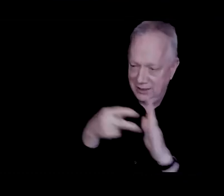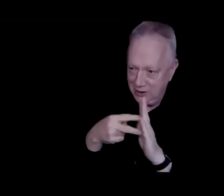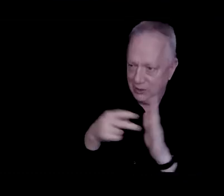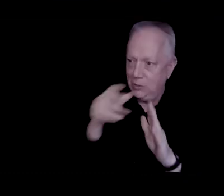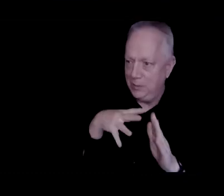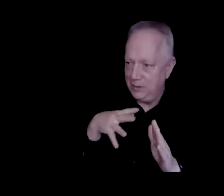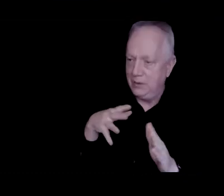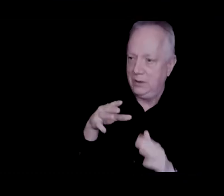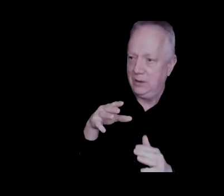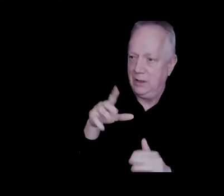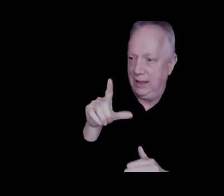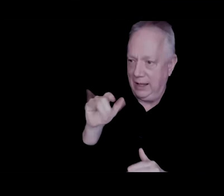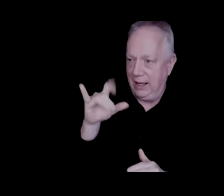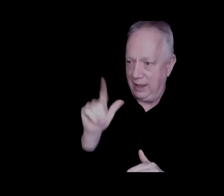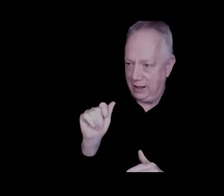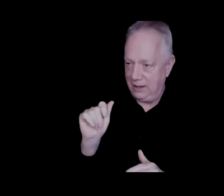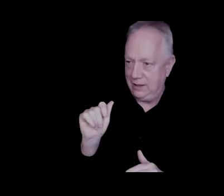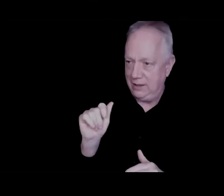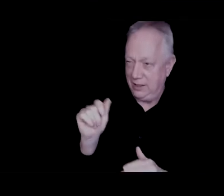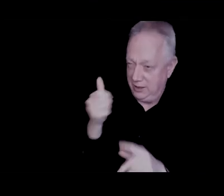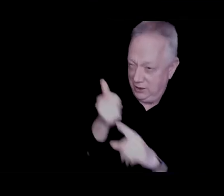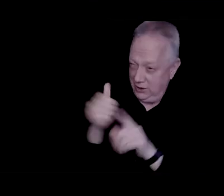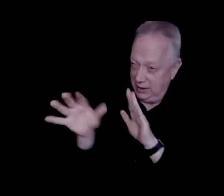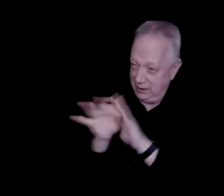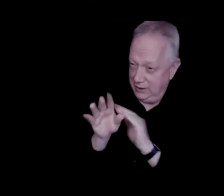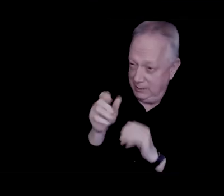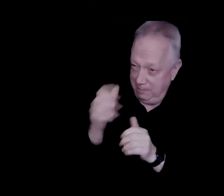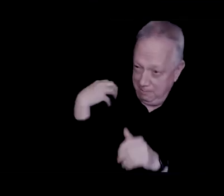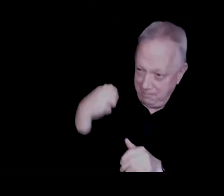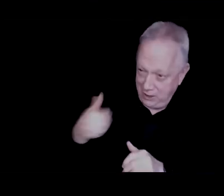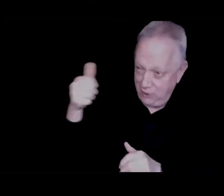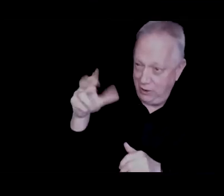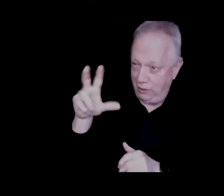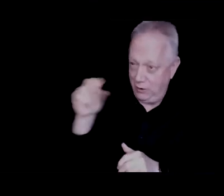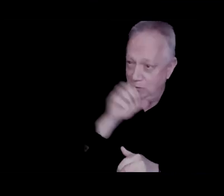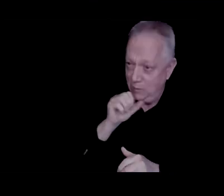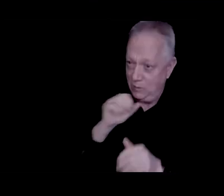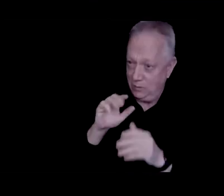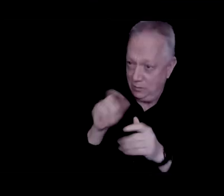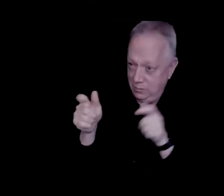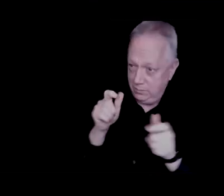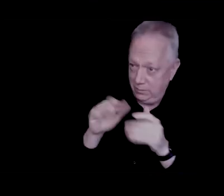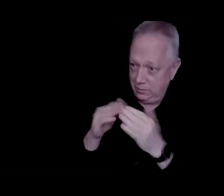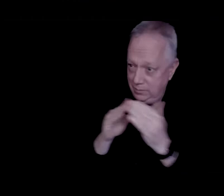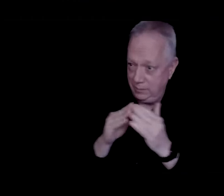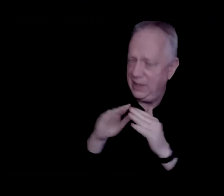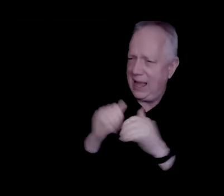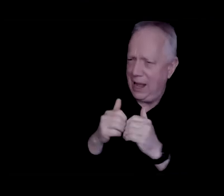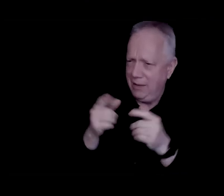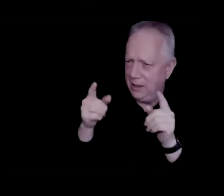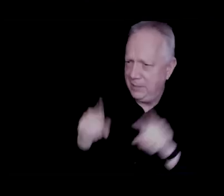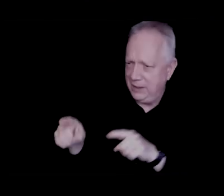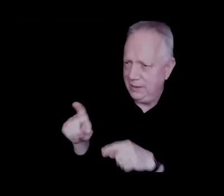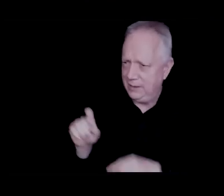elected mayor of Raqqa when she was just 30 years old. It seems unbelievable. How did this come to